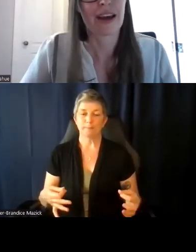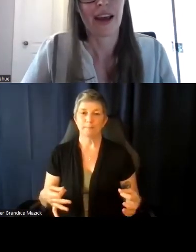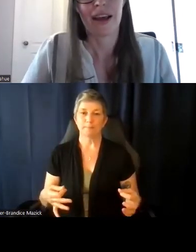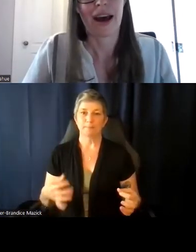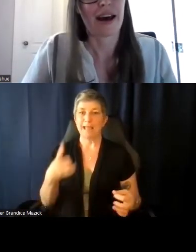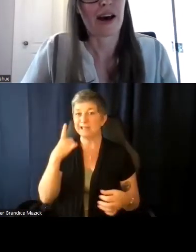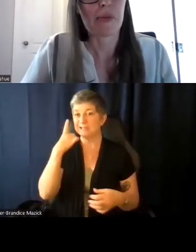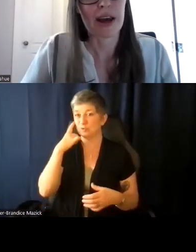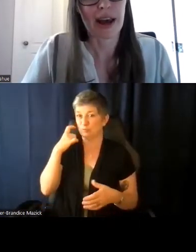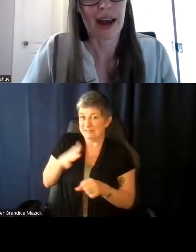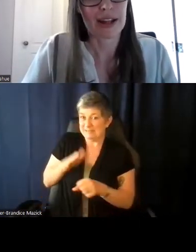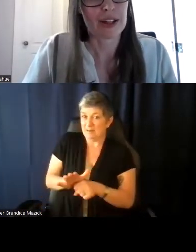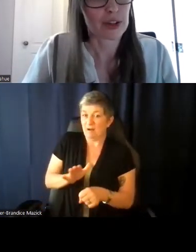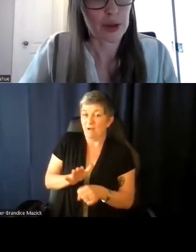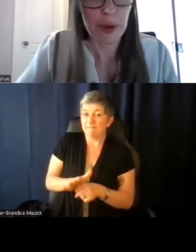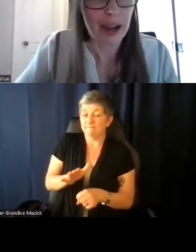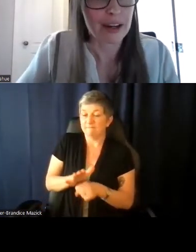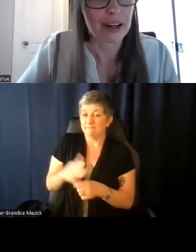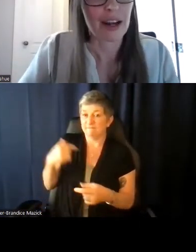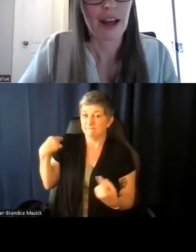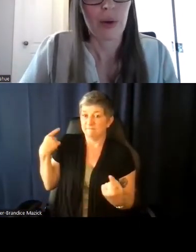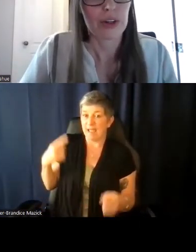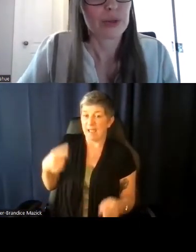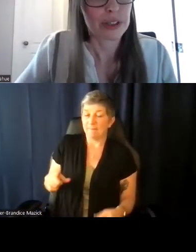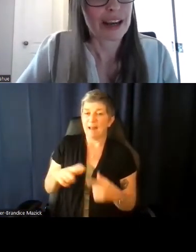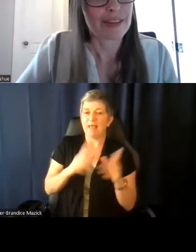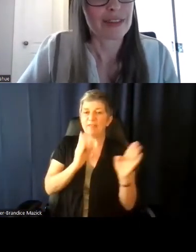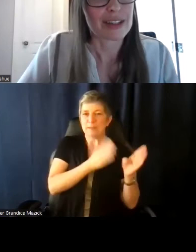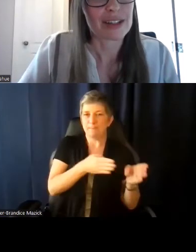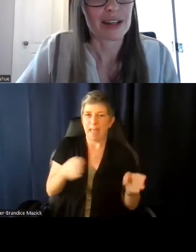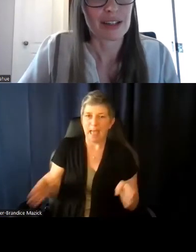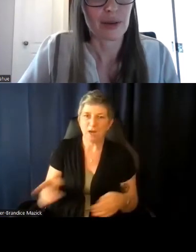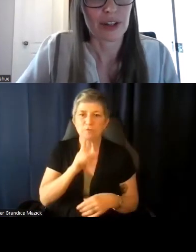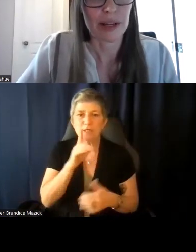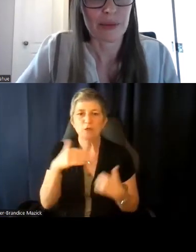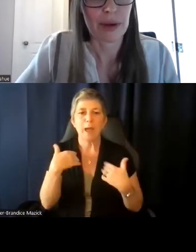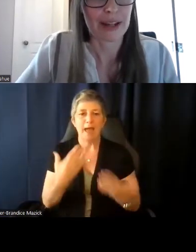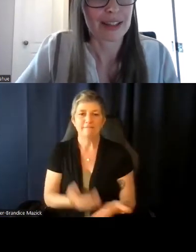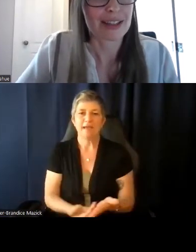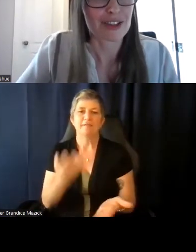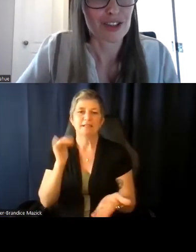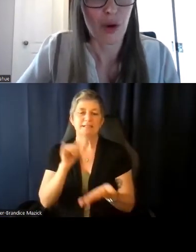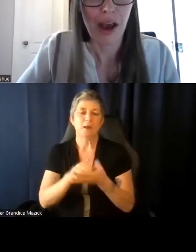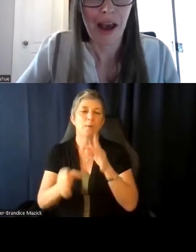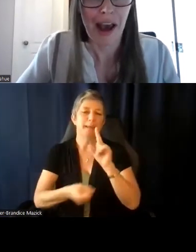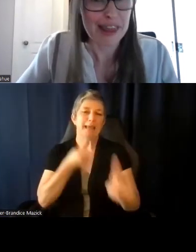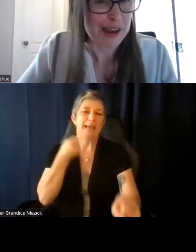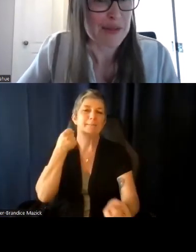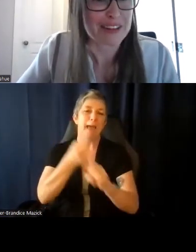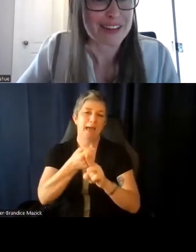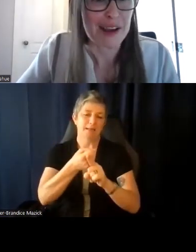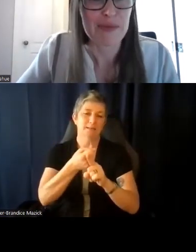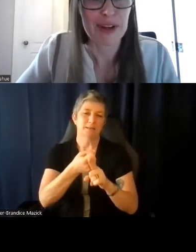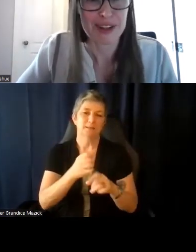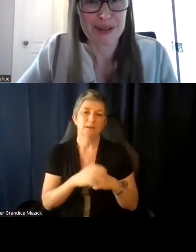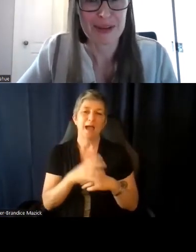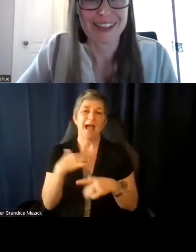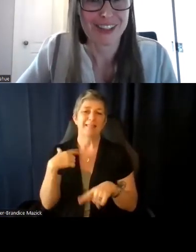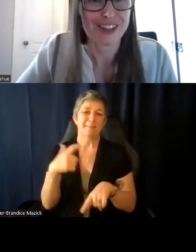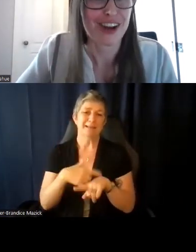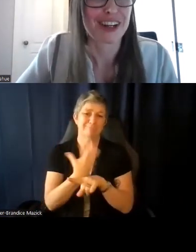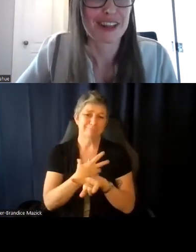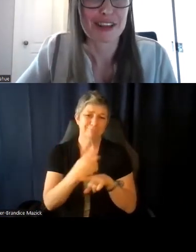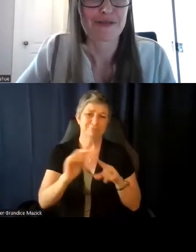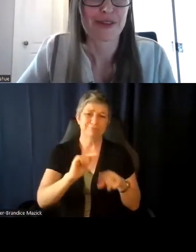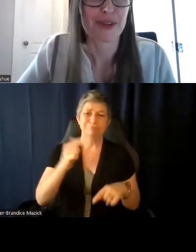enough and there's a pattern where you really have evidence that it's going to be impacting things. So I think I'm out of time. I'll turn it back